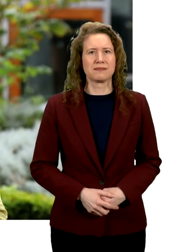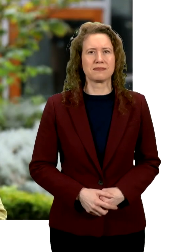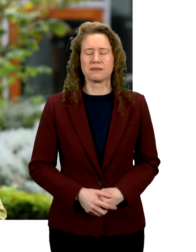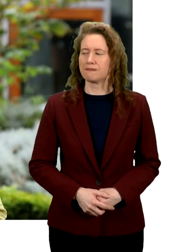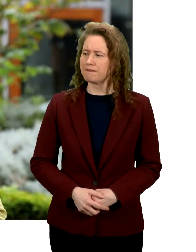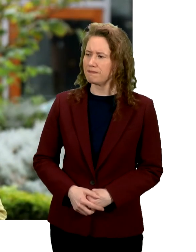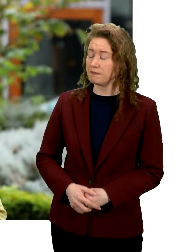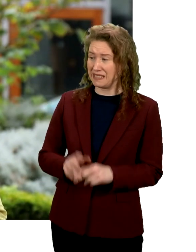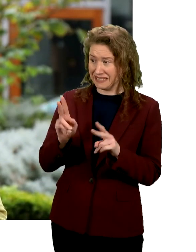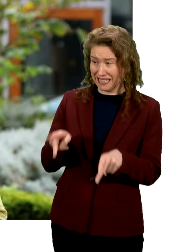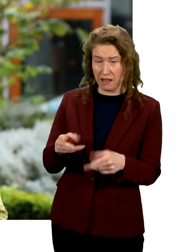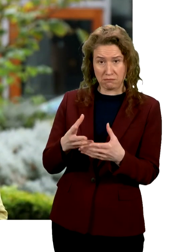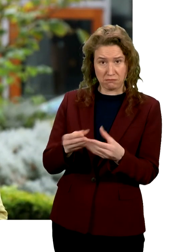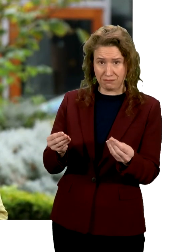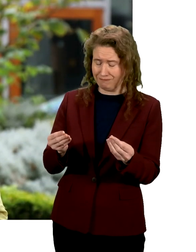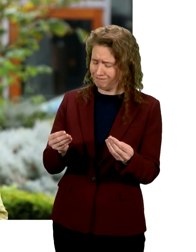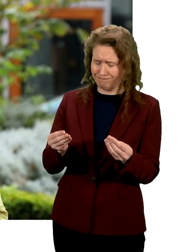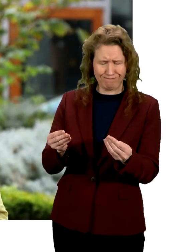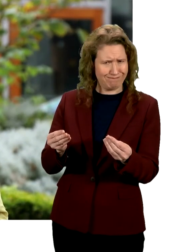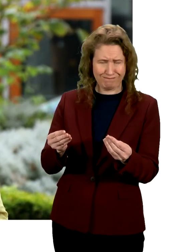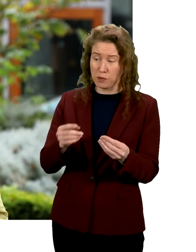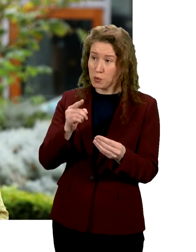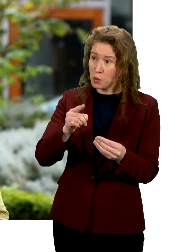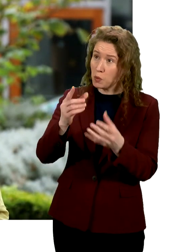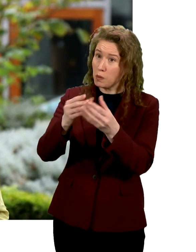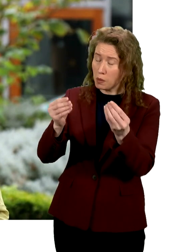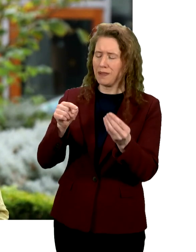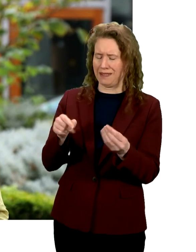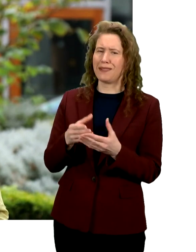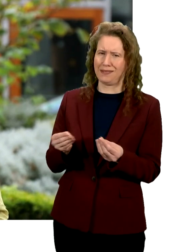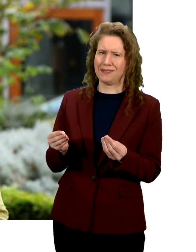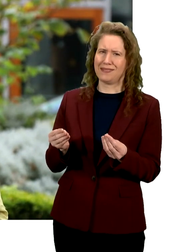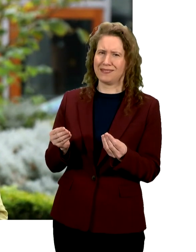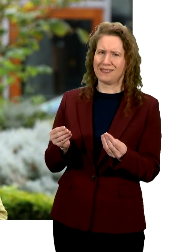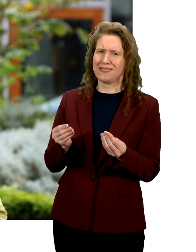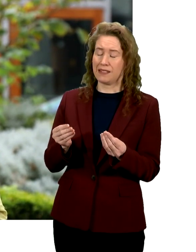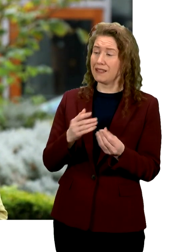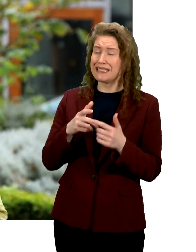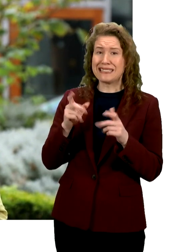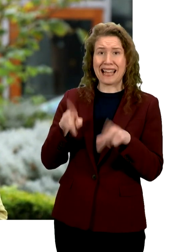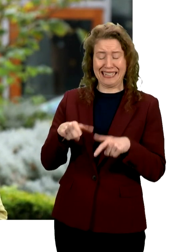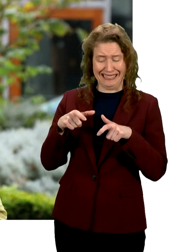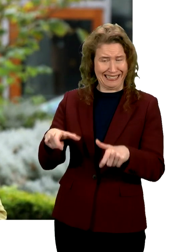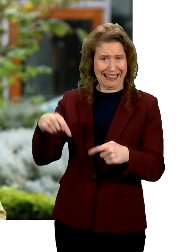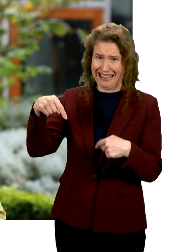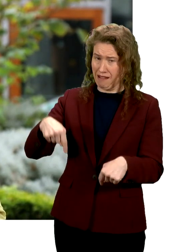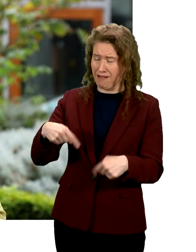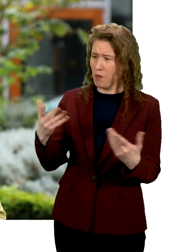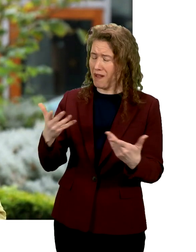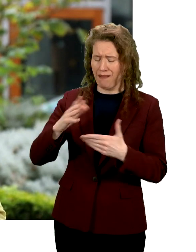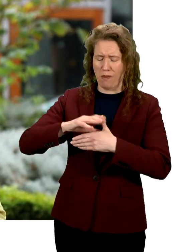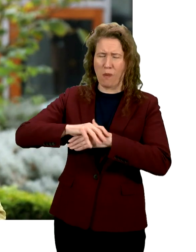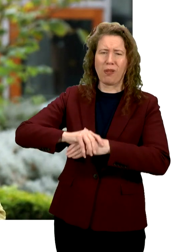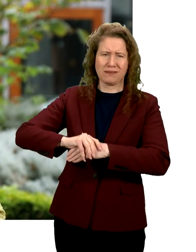The dead don't go till you do, loved ones. The dead are still here, holding our